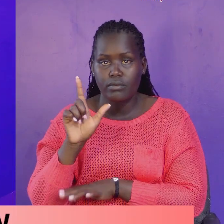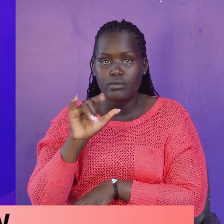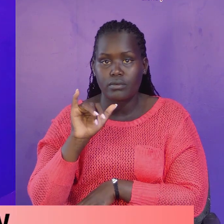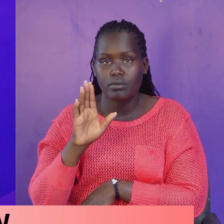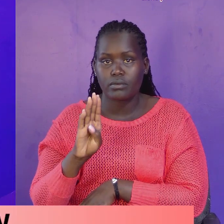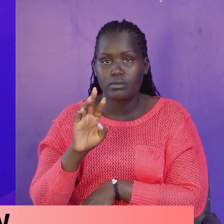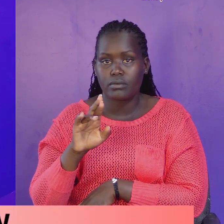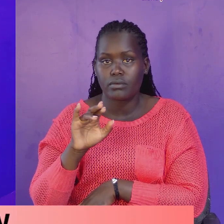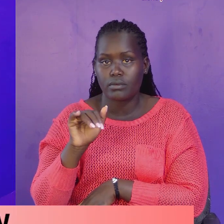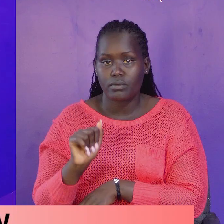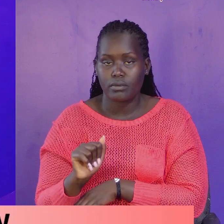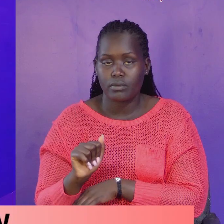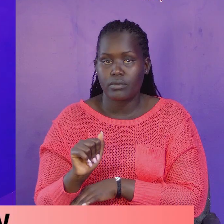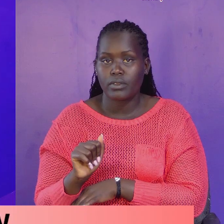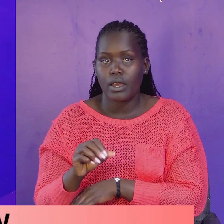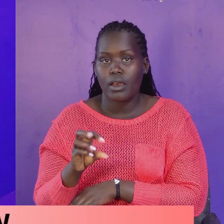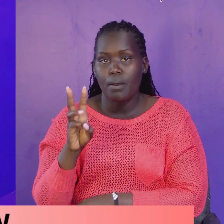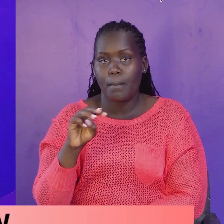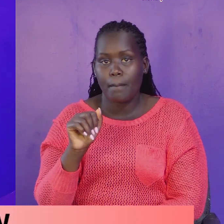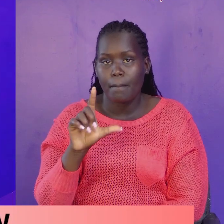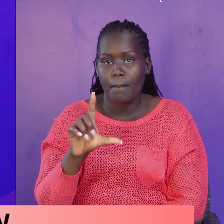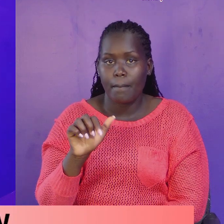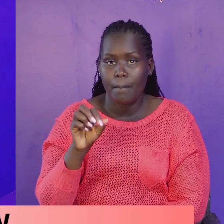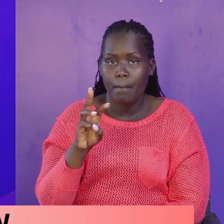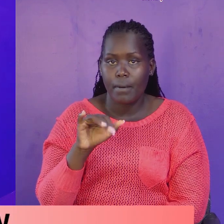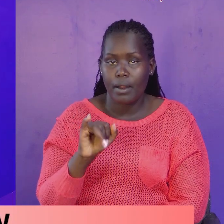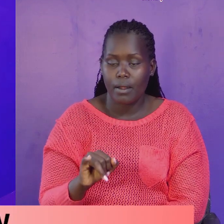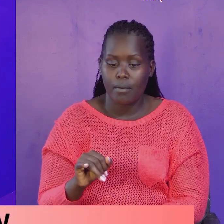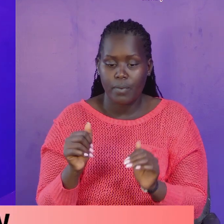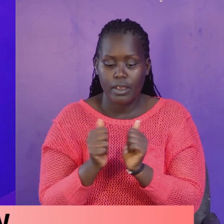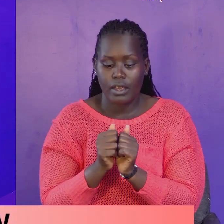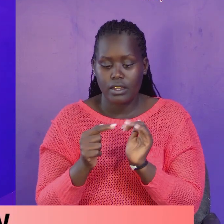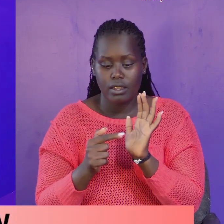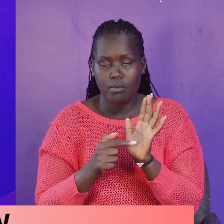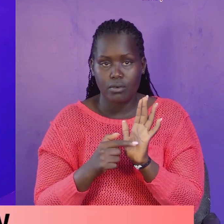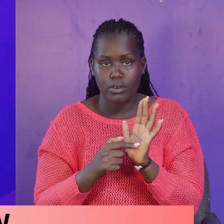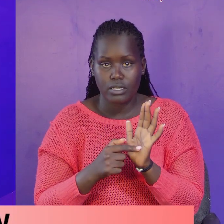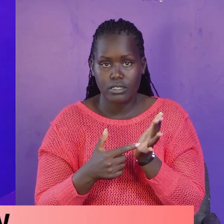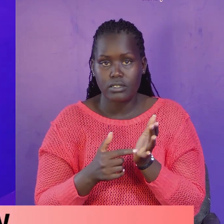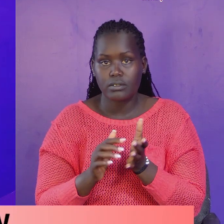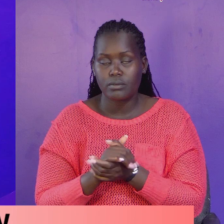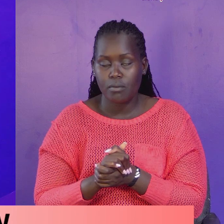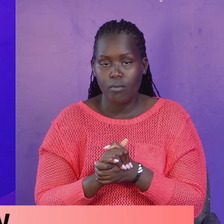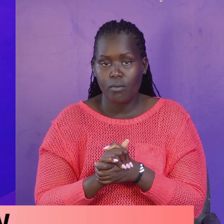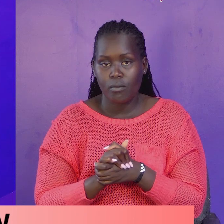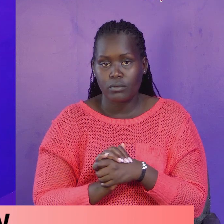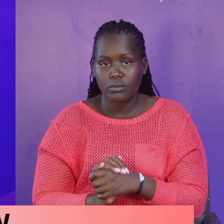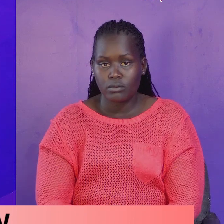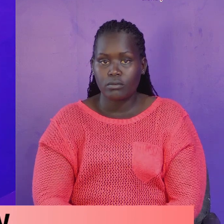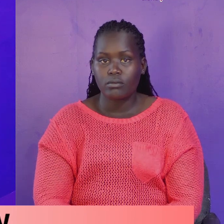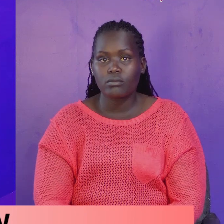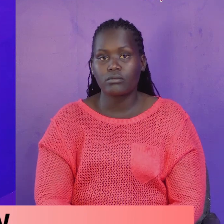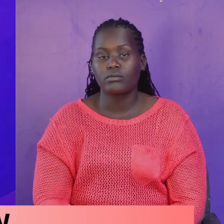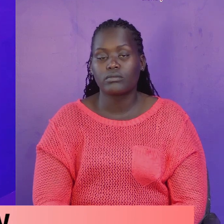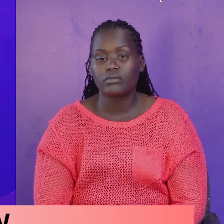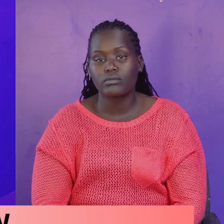points. Malawi, 10 points. Equatorial Guinea, 10 points. Sao Tome and Principe, 10 points. Oh. Here,